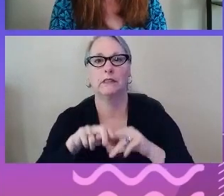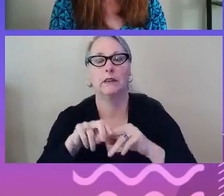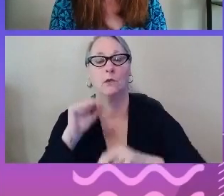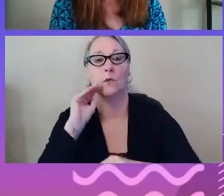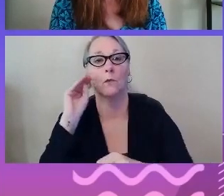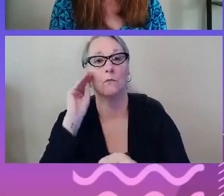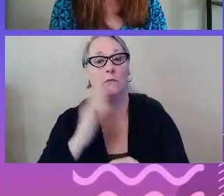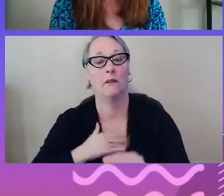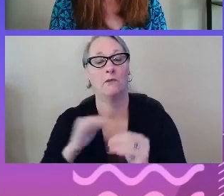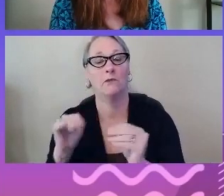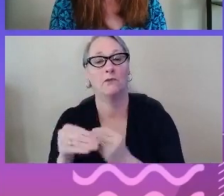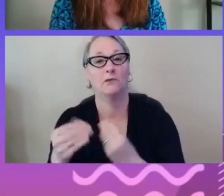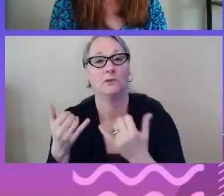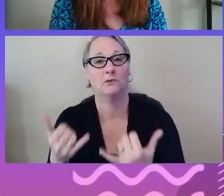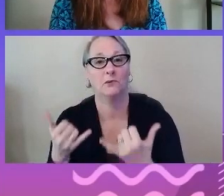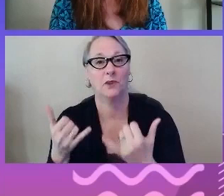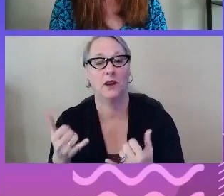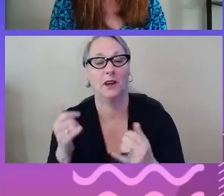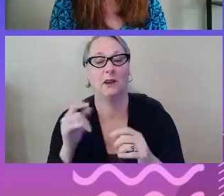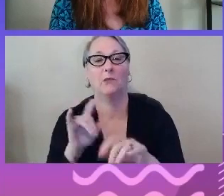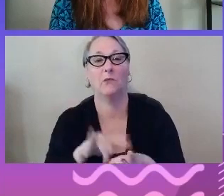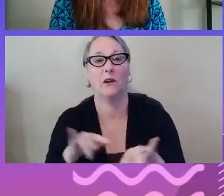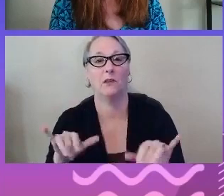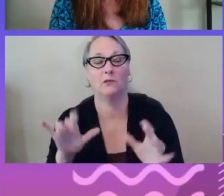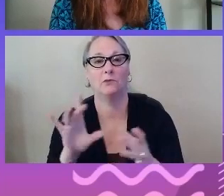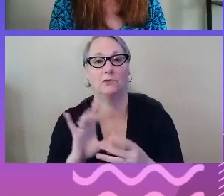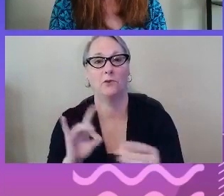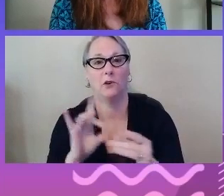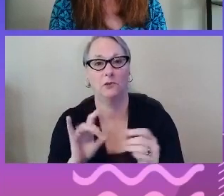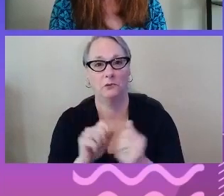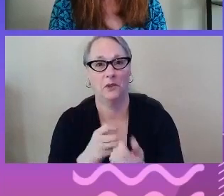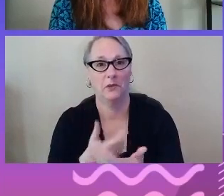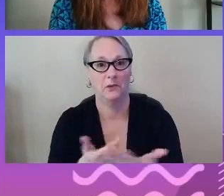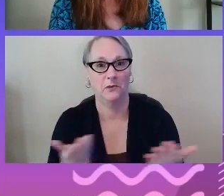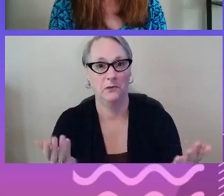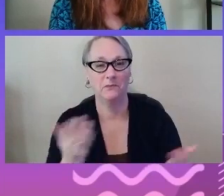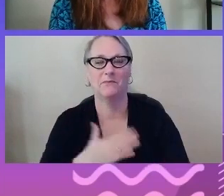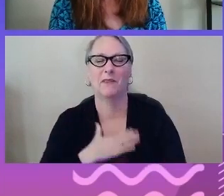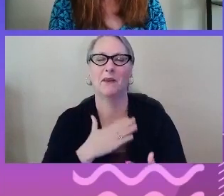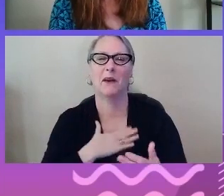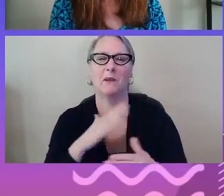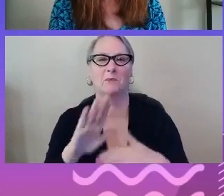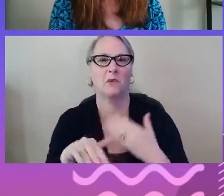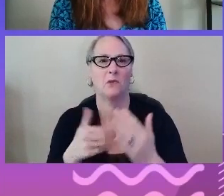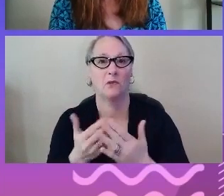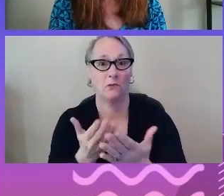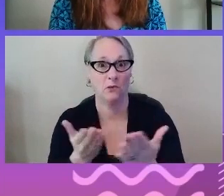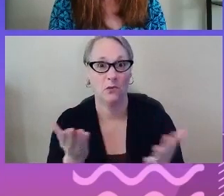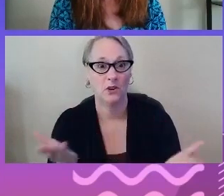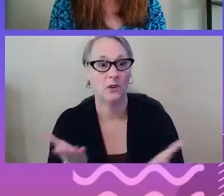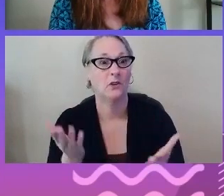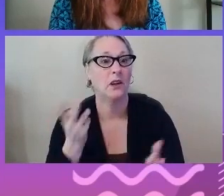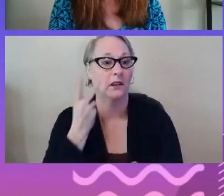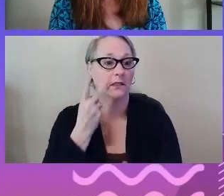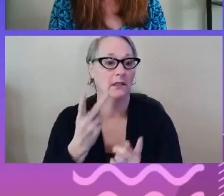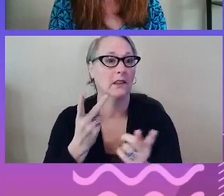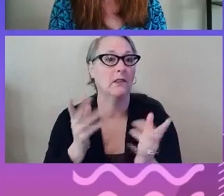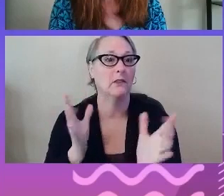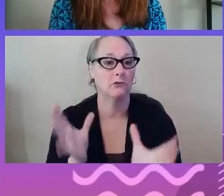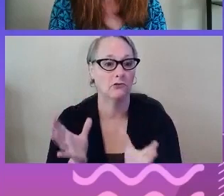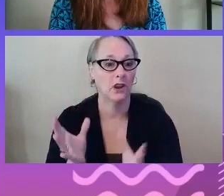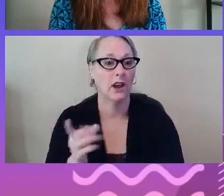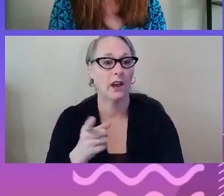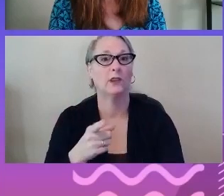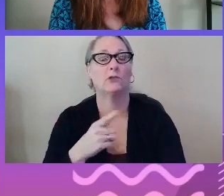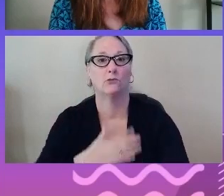while I'm talking with you. And I am just so glad all of you are here. I see in the chat that you like some of the